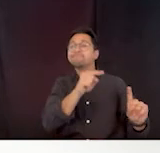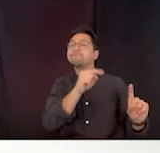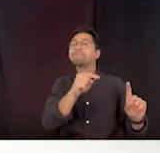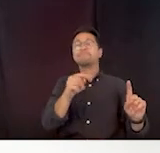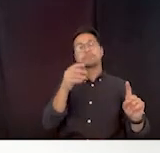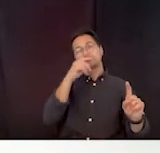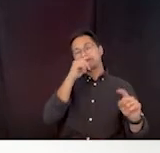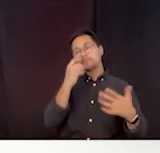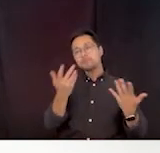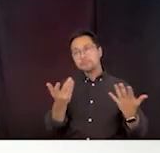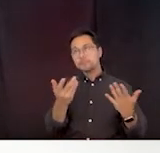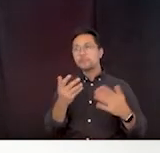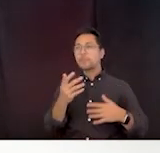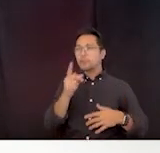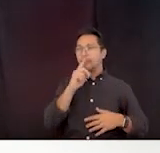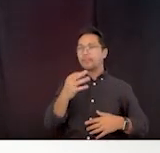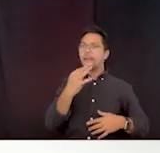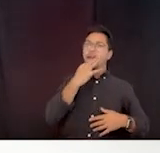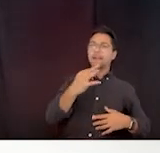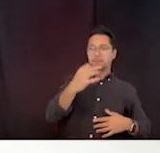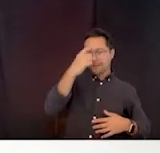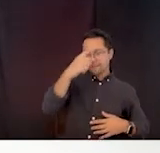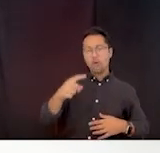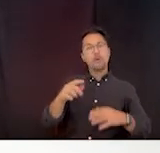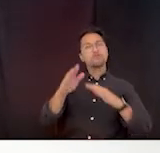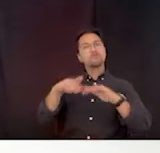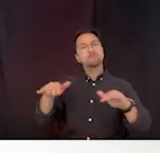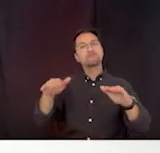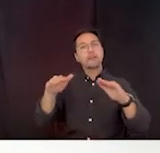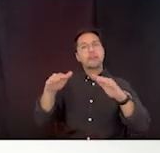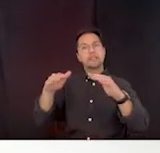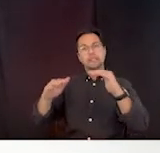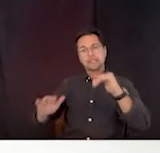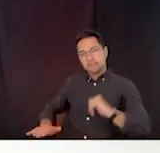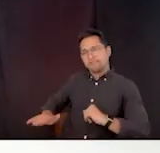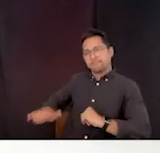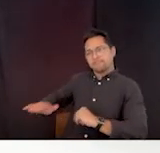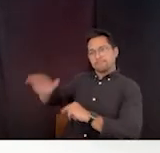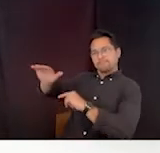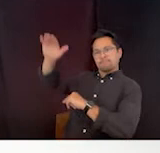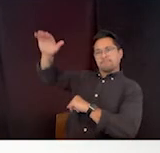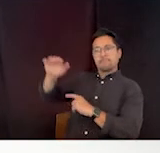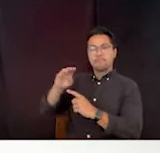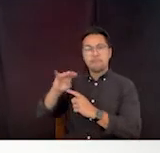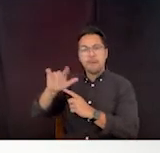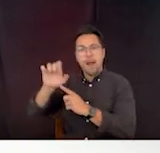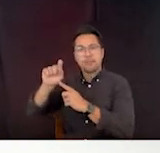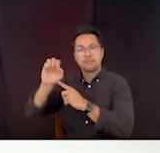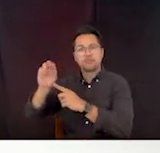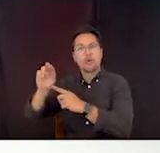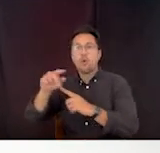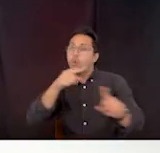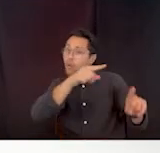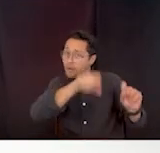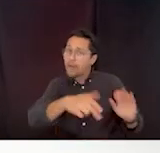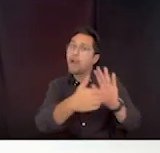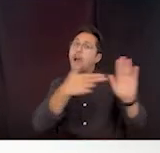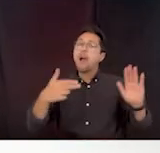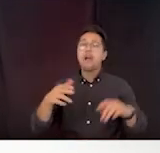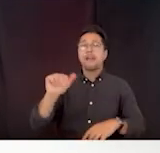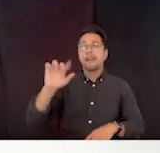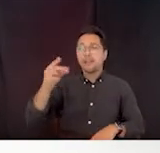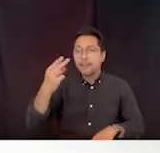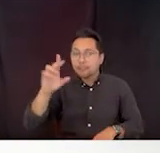to be they're experts in children's developmental milestones, and they also can diagnose things such as ADHD, autism spectrum disorder.